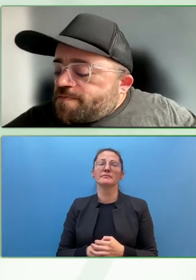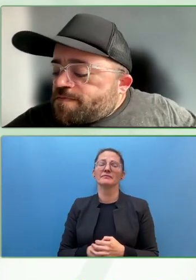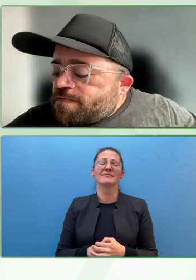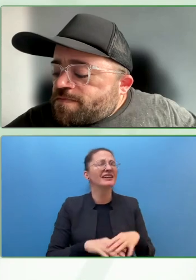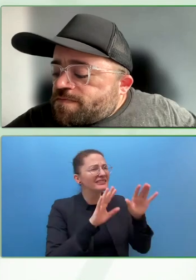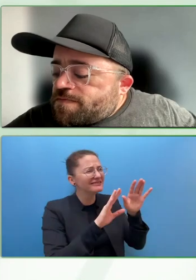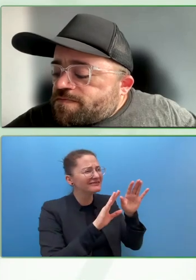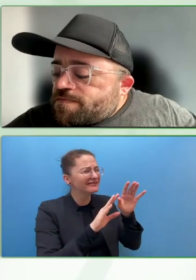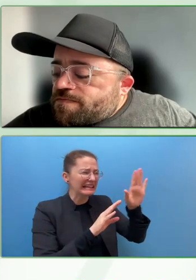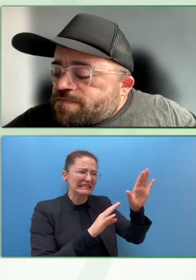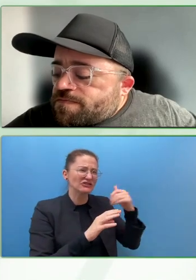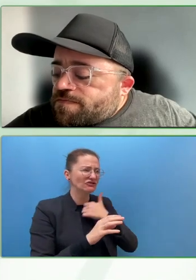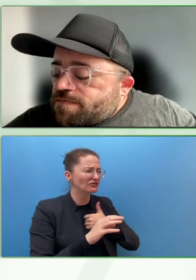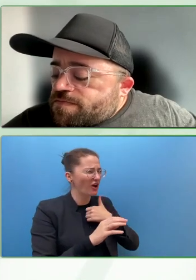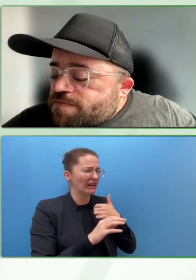problem.